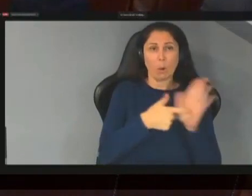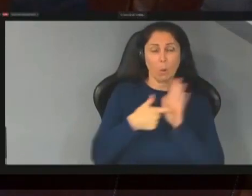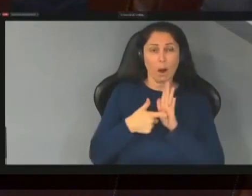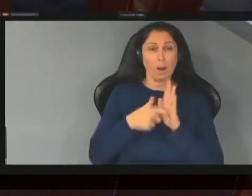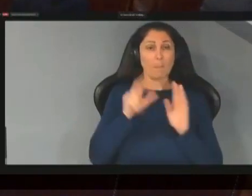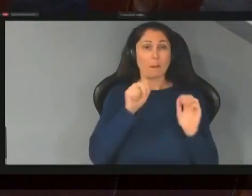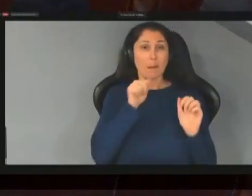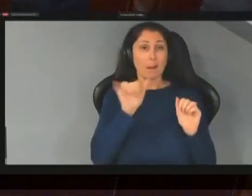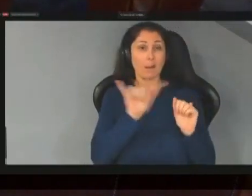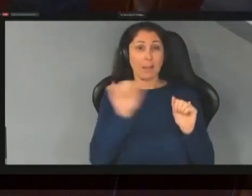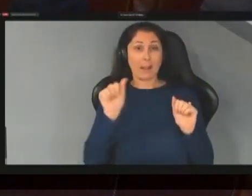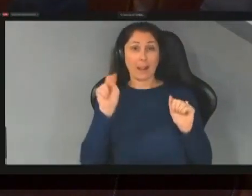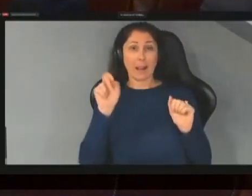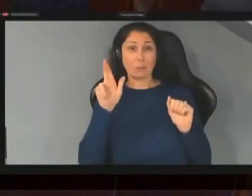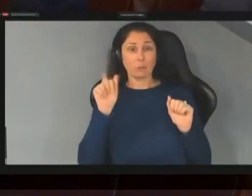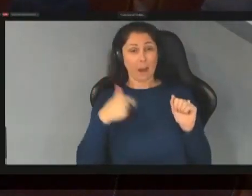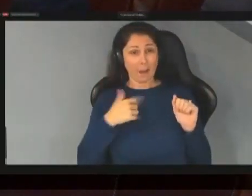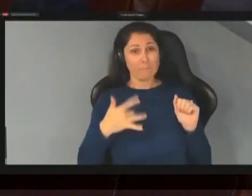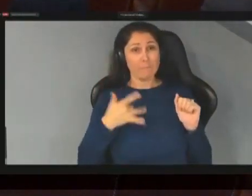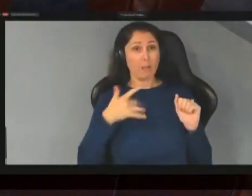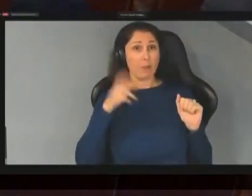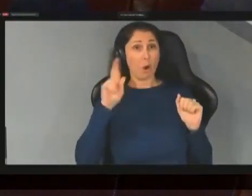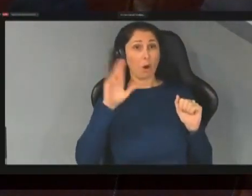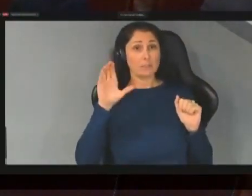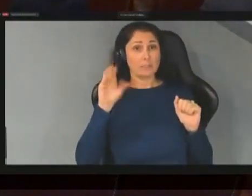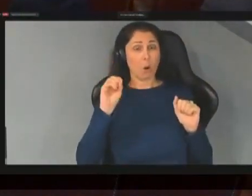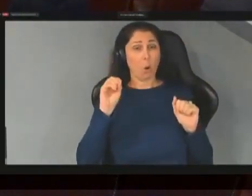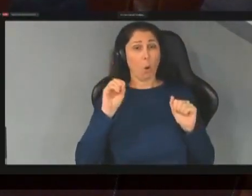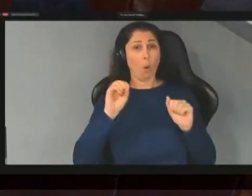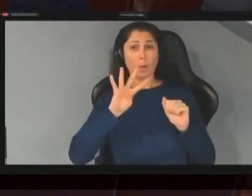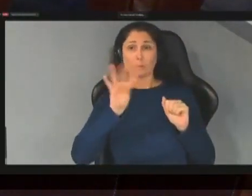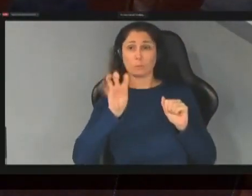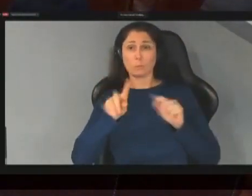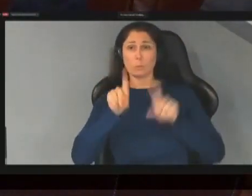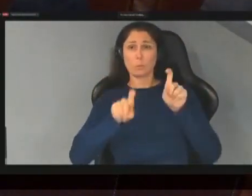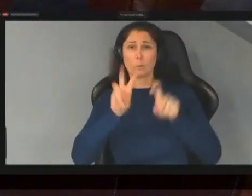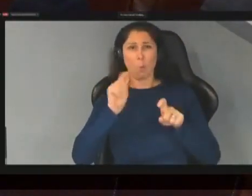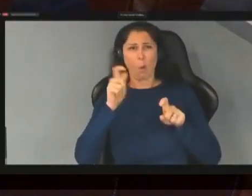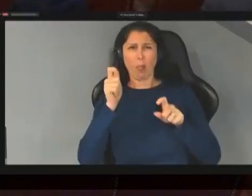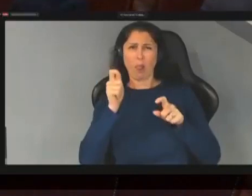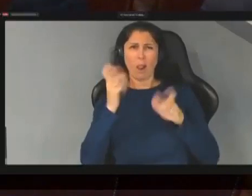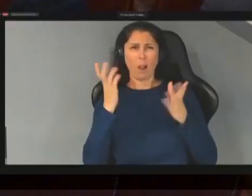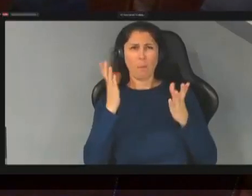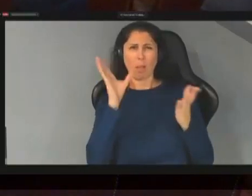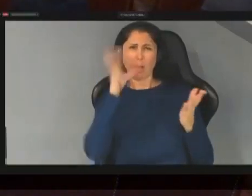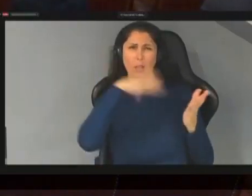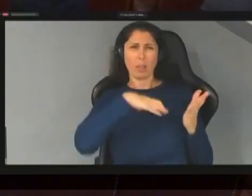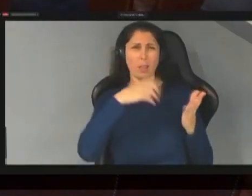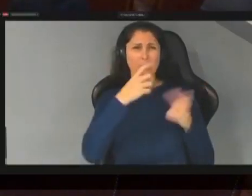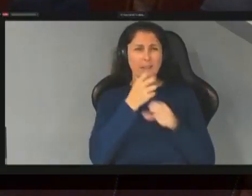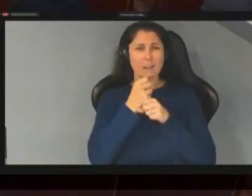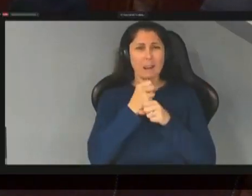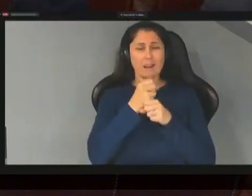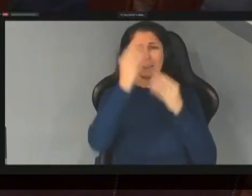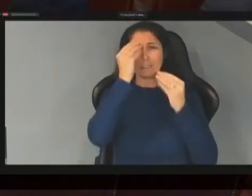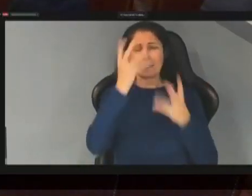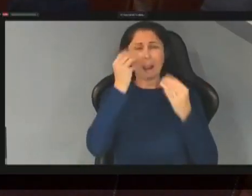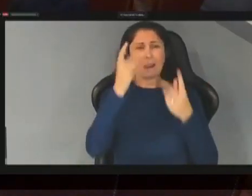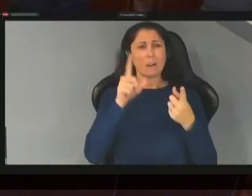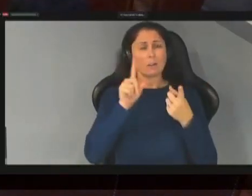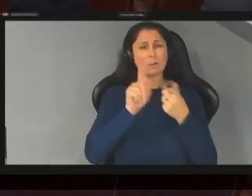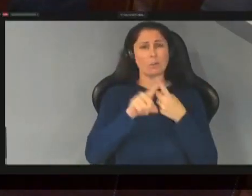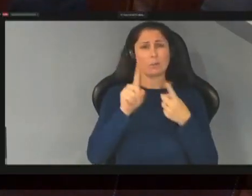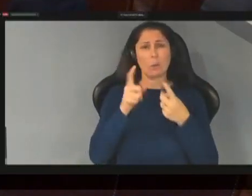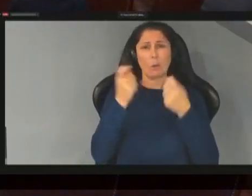Unlike Andrea, I felt the RCO survey questions and choices were slanted towards getting data to eliminate the program as